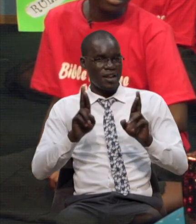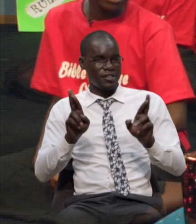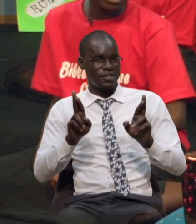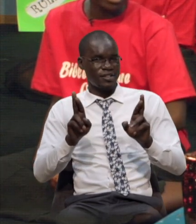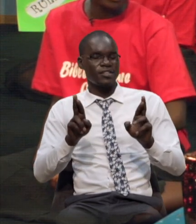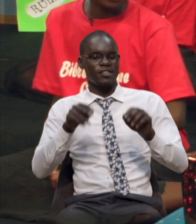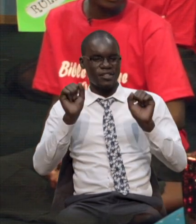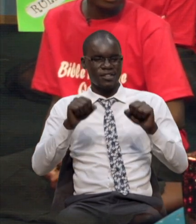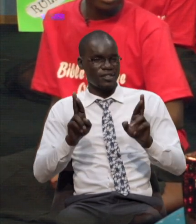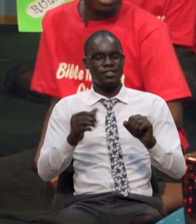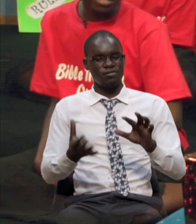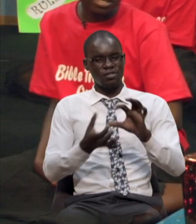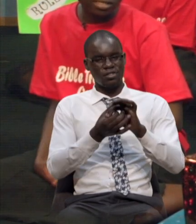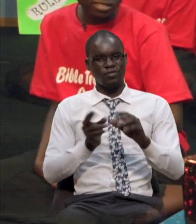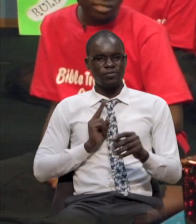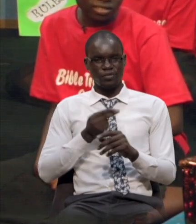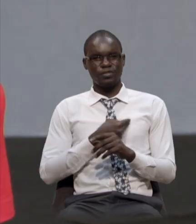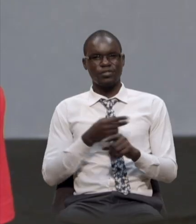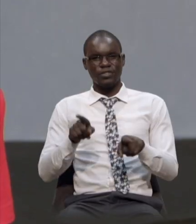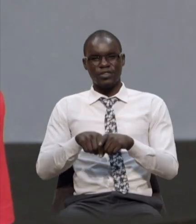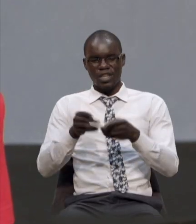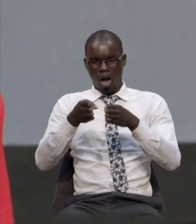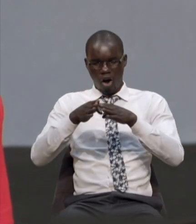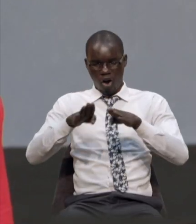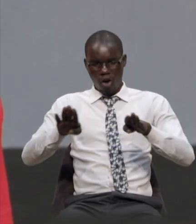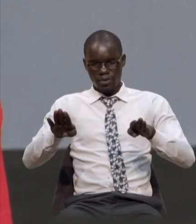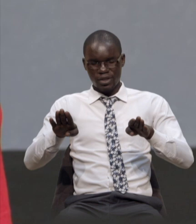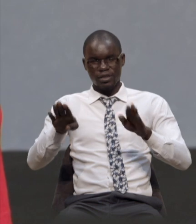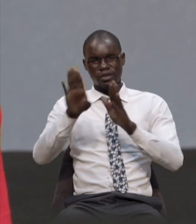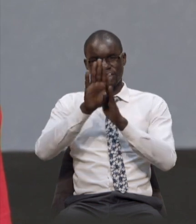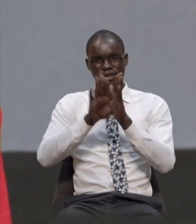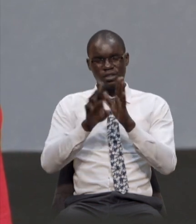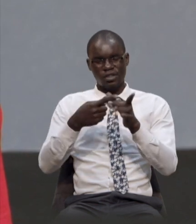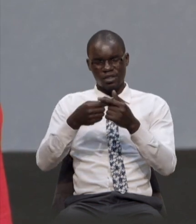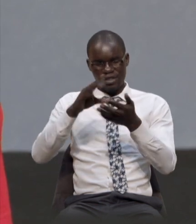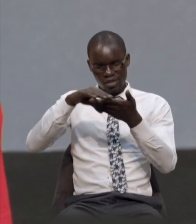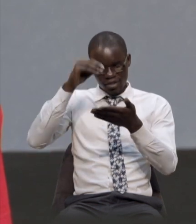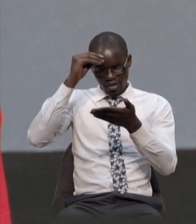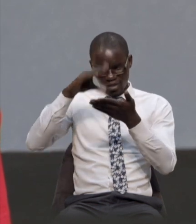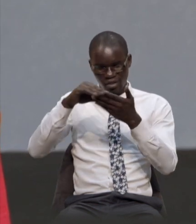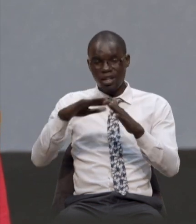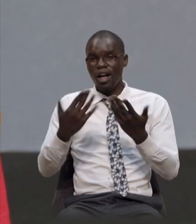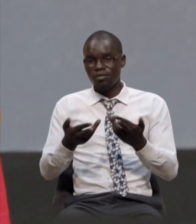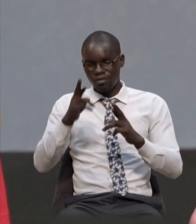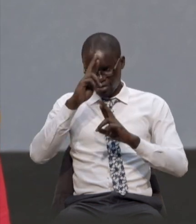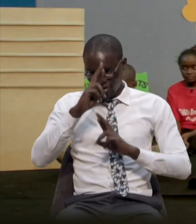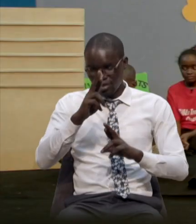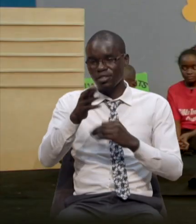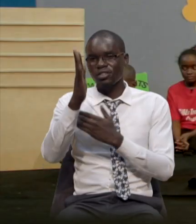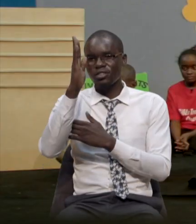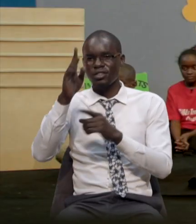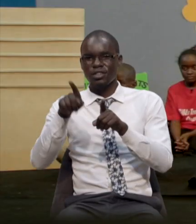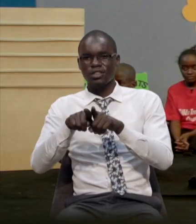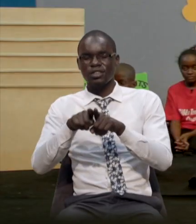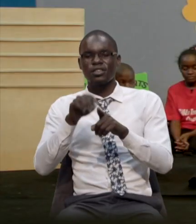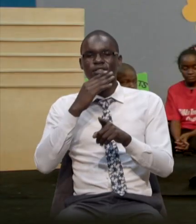activity? Yes. Join us in our activity as we open the Bible and then we learn how to respect God and man. And remember,